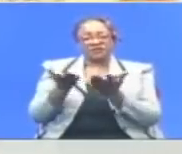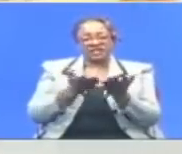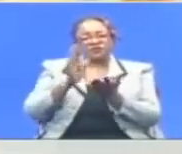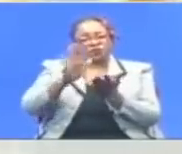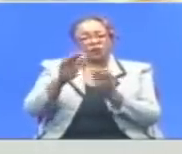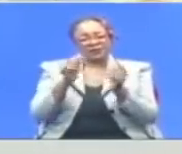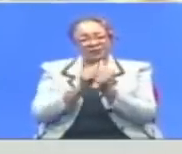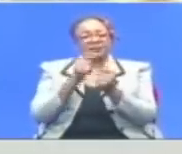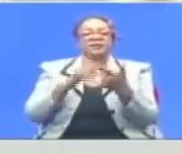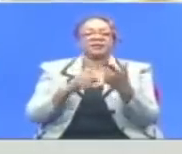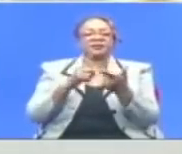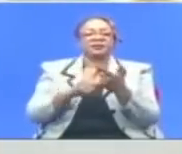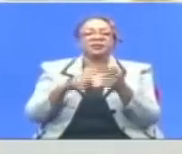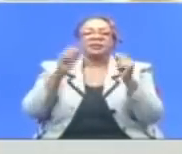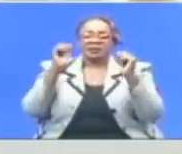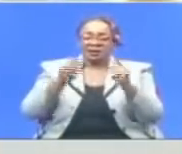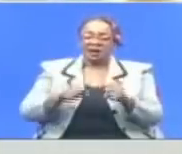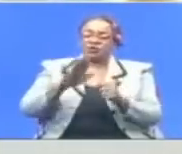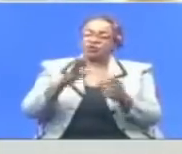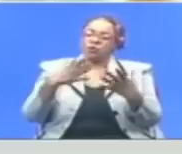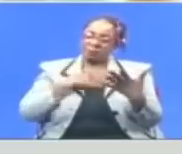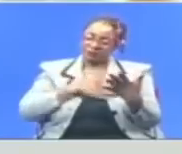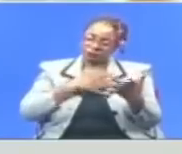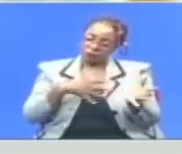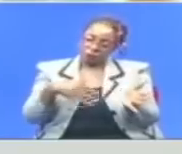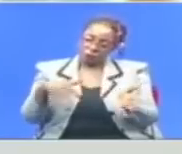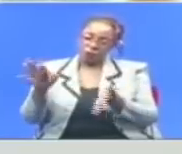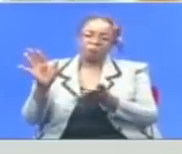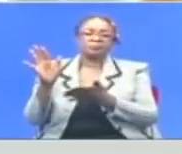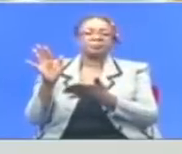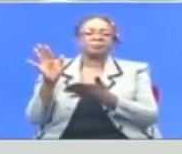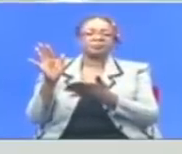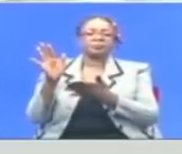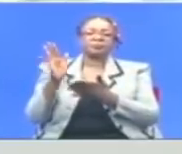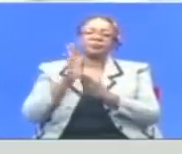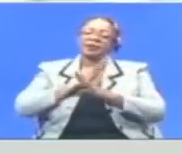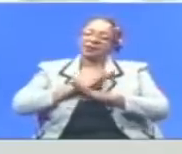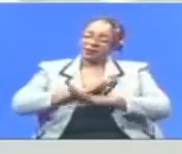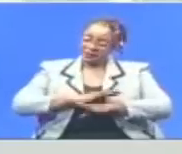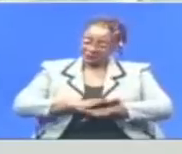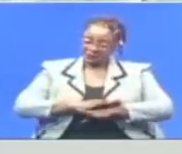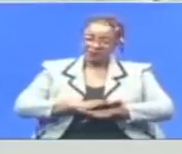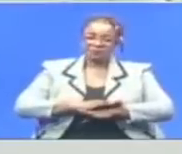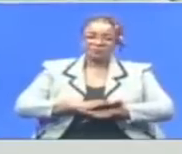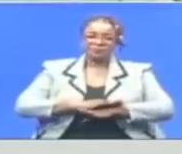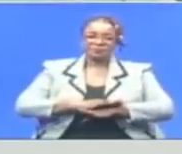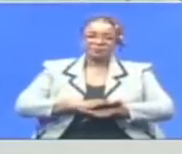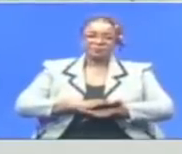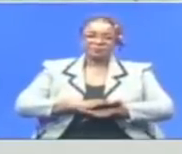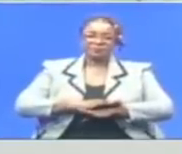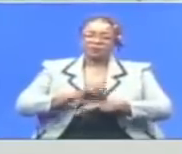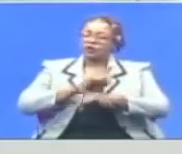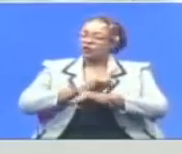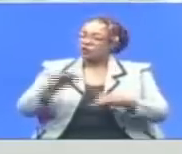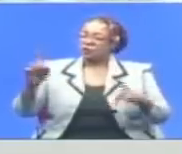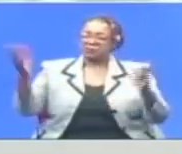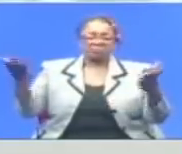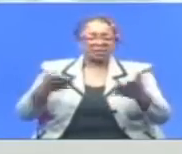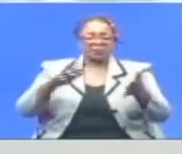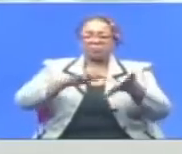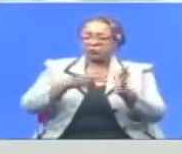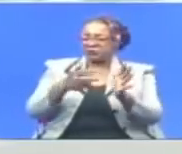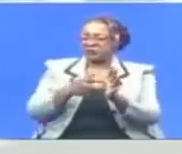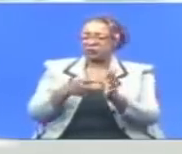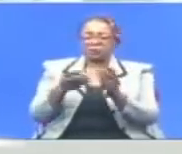years. Can you please go home and relax? And don't bring projects to